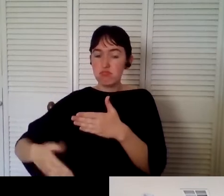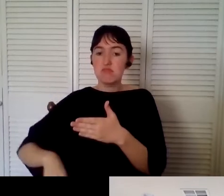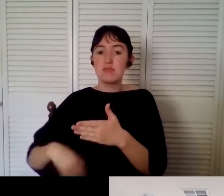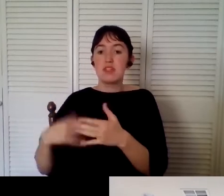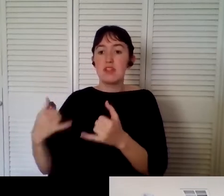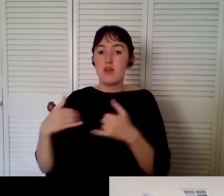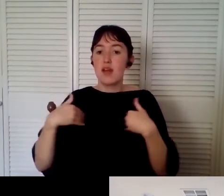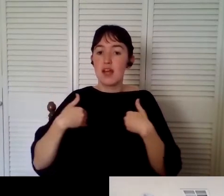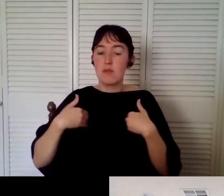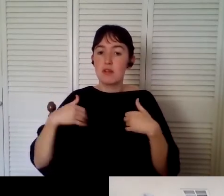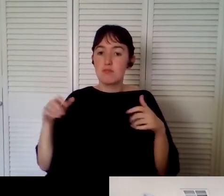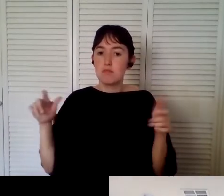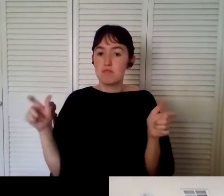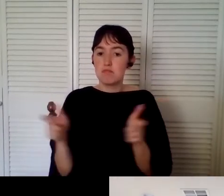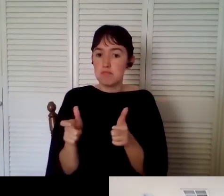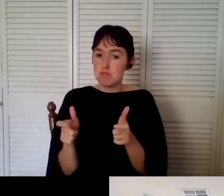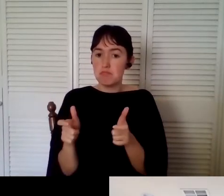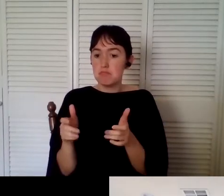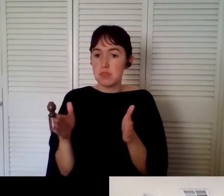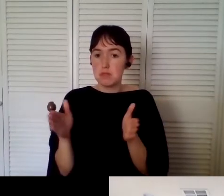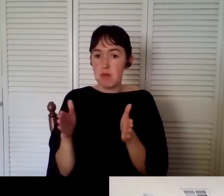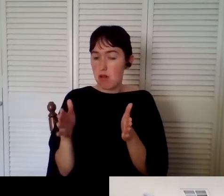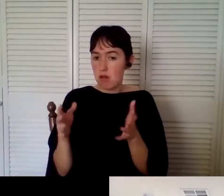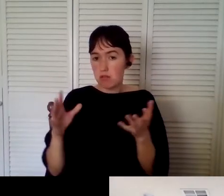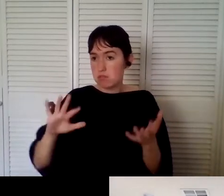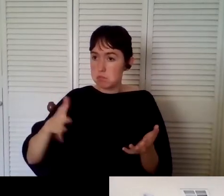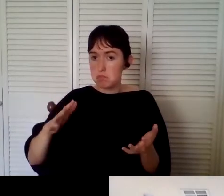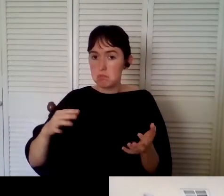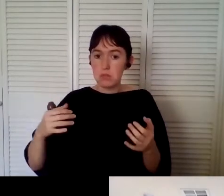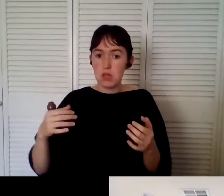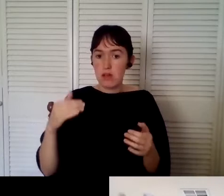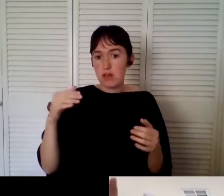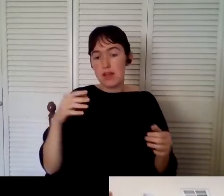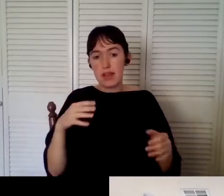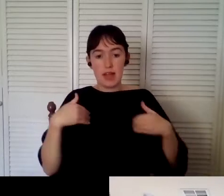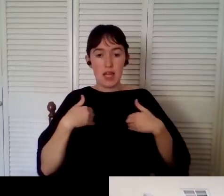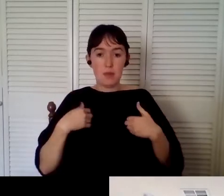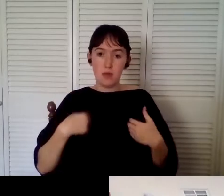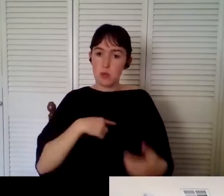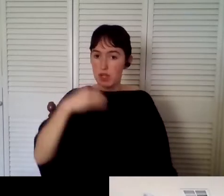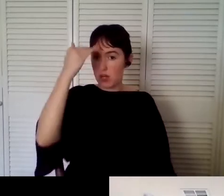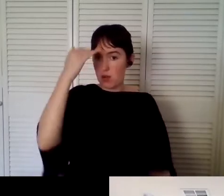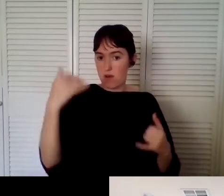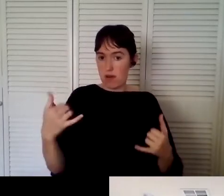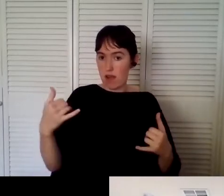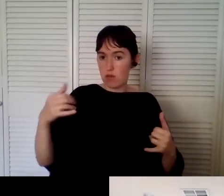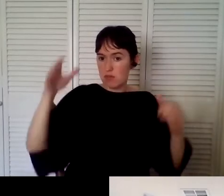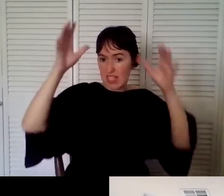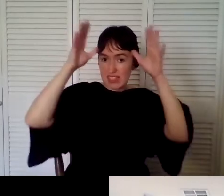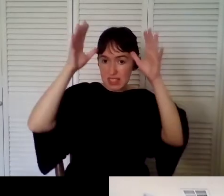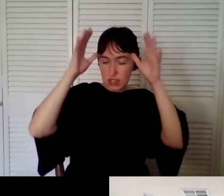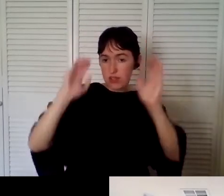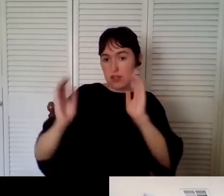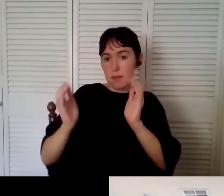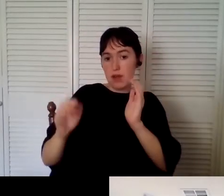smaller Holocene animals that we are familiar with, like deer compared to moose and caribou, and